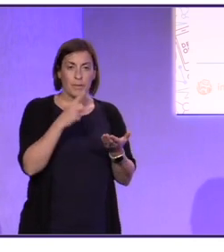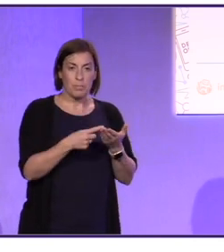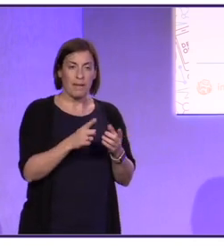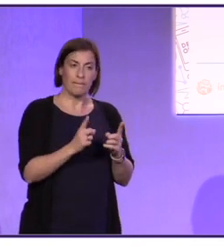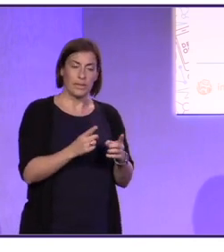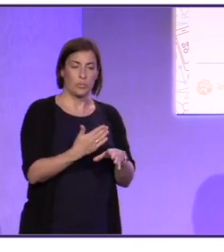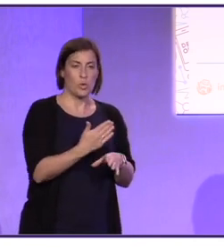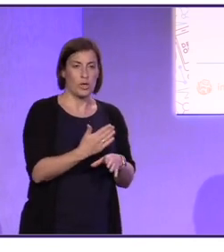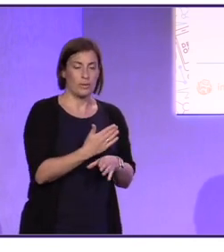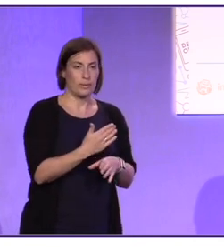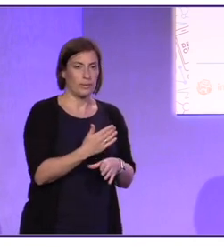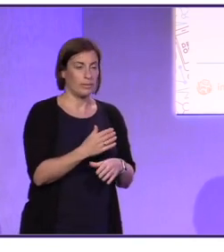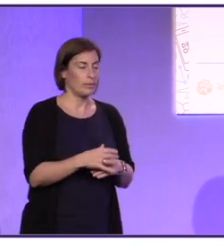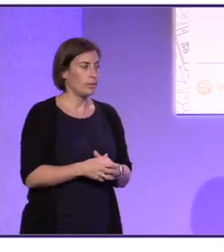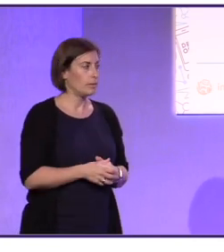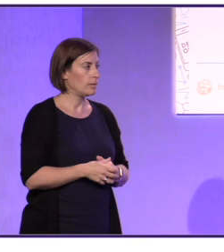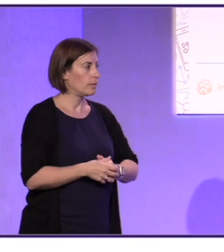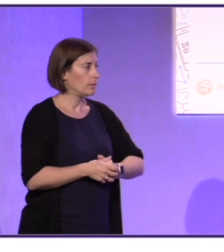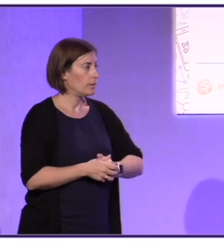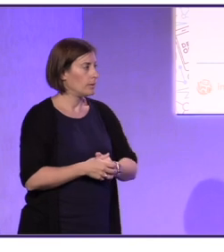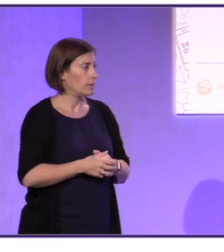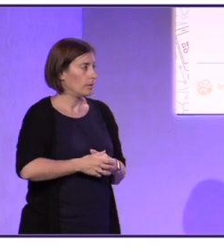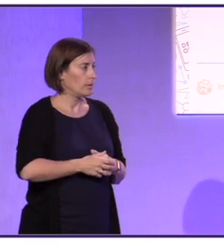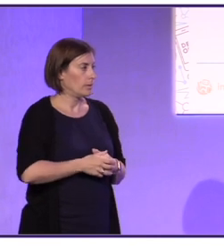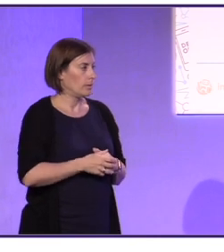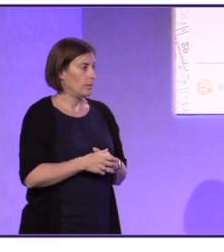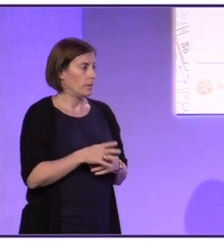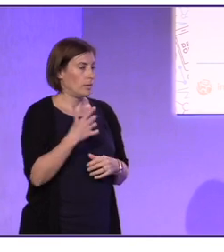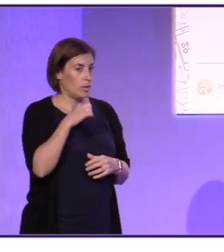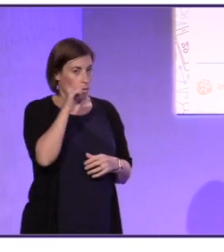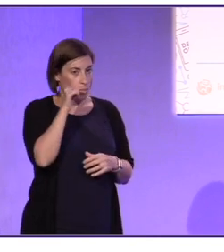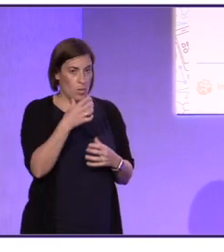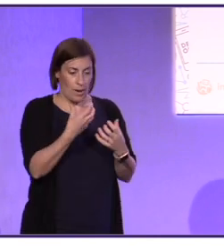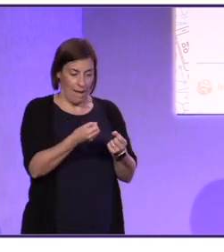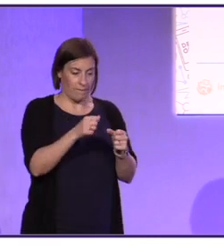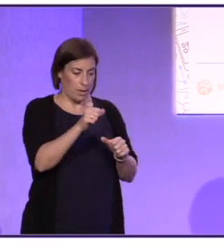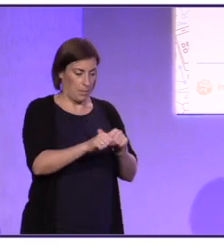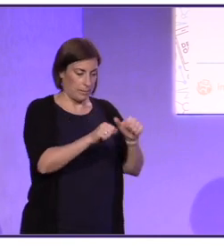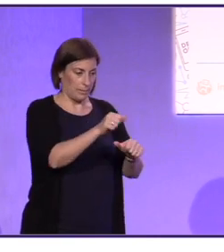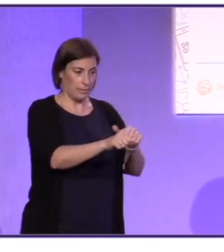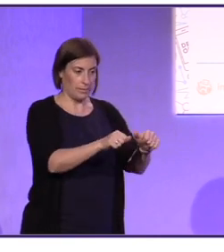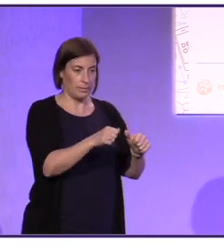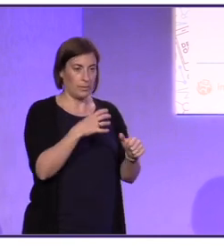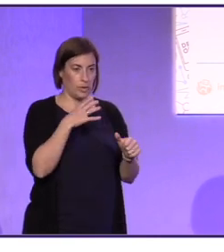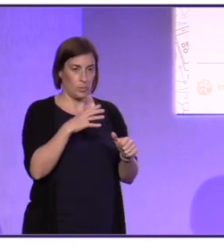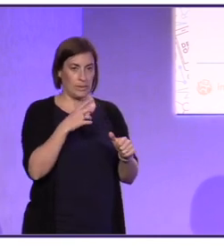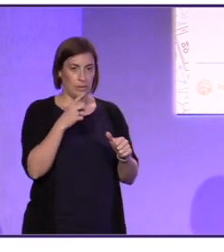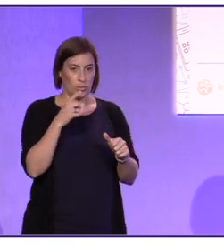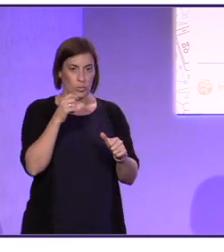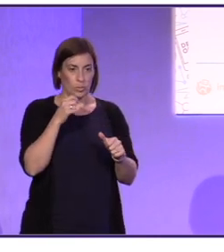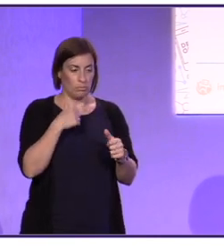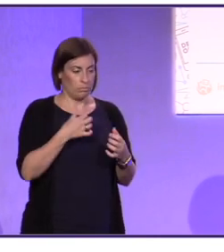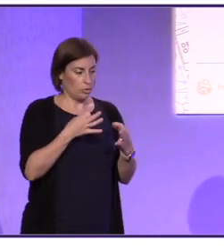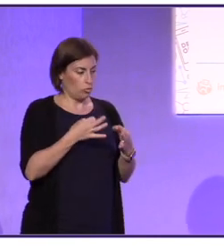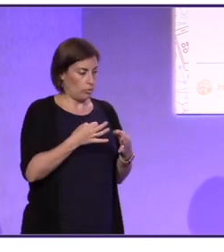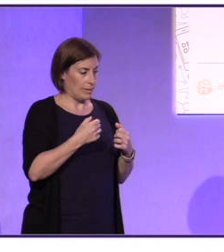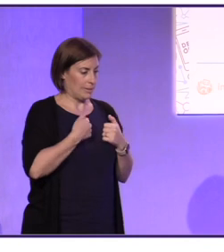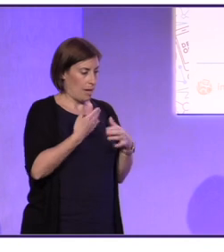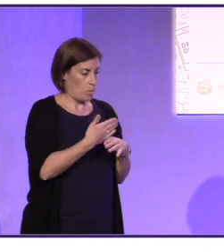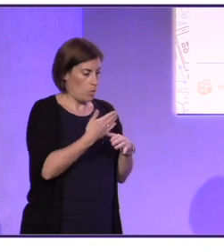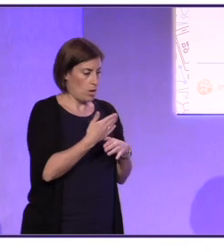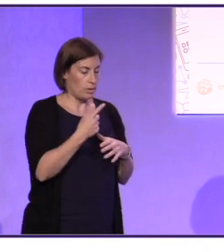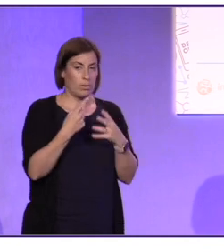know be strict in what you do, but be accepting in what others do, and everything's